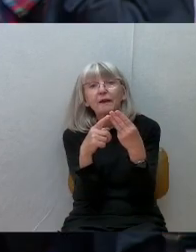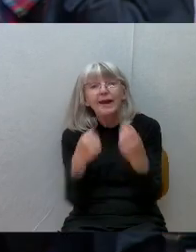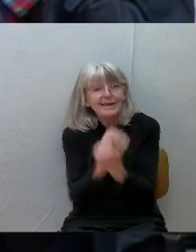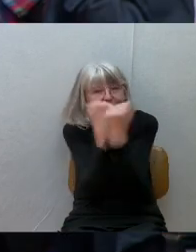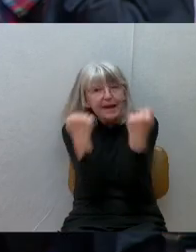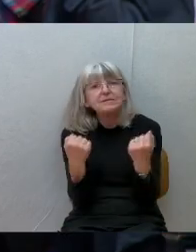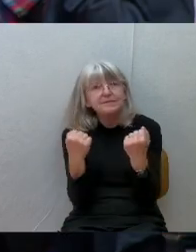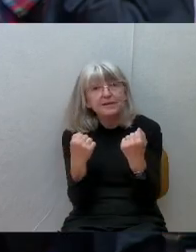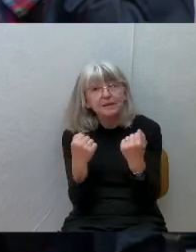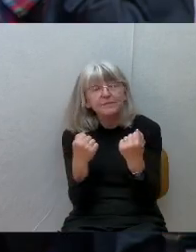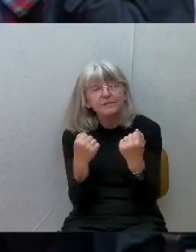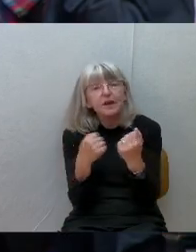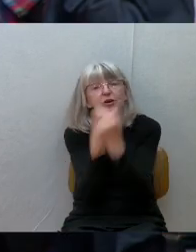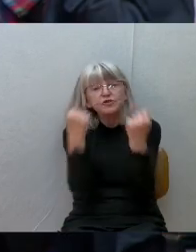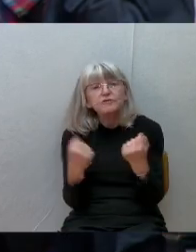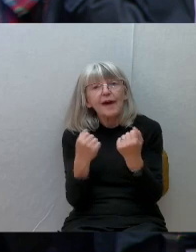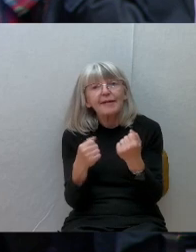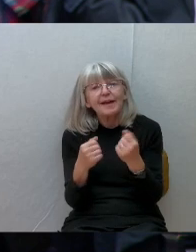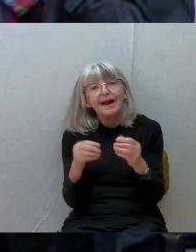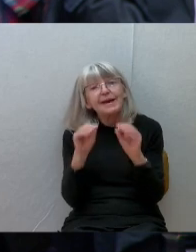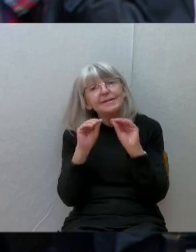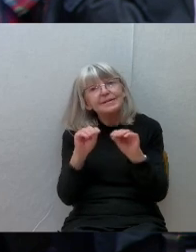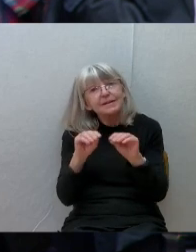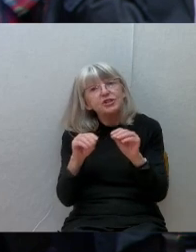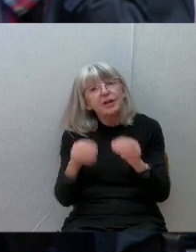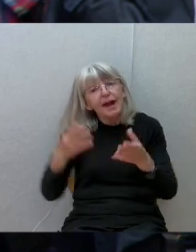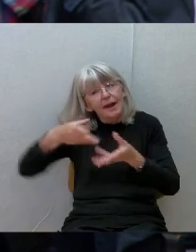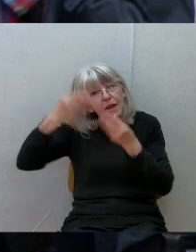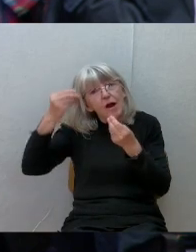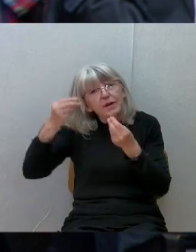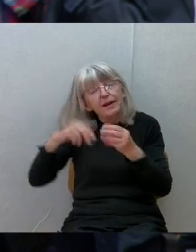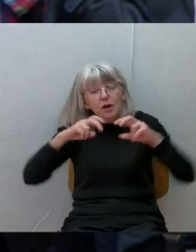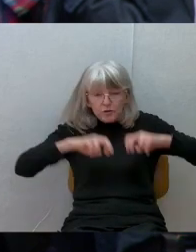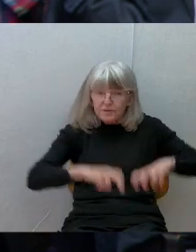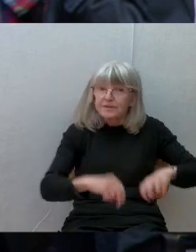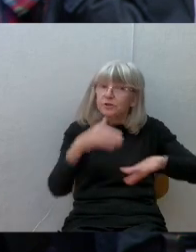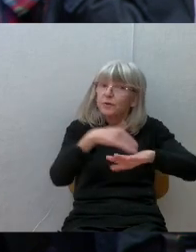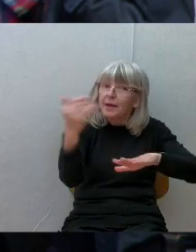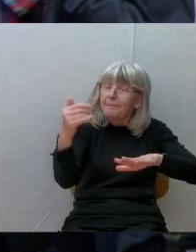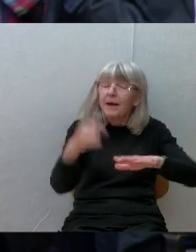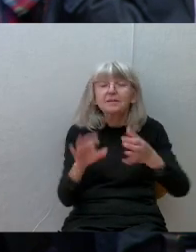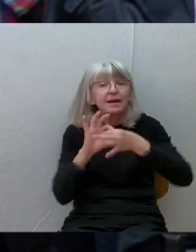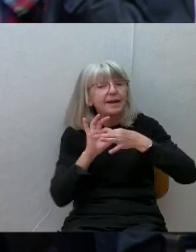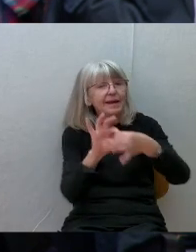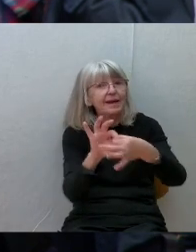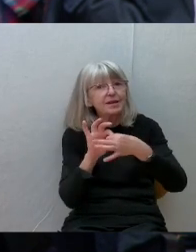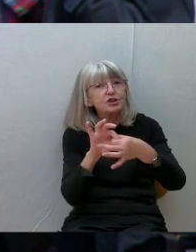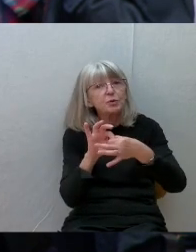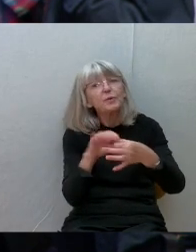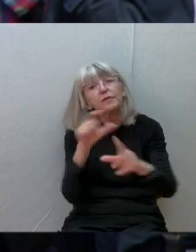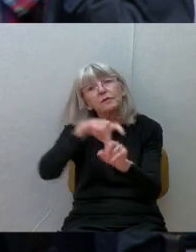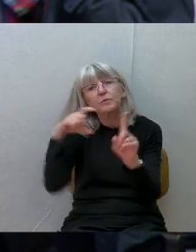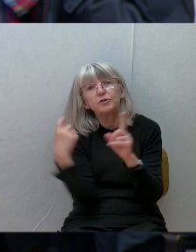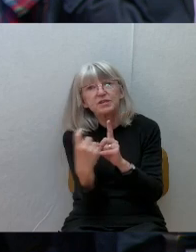in teaching and learning, research with impact, and enterprise and engagement with our community, all with a